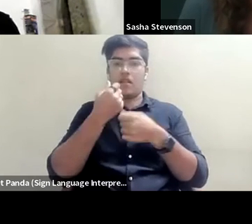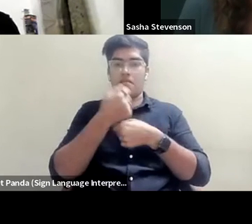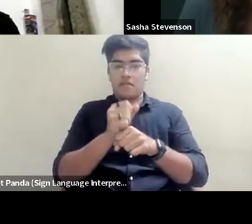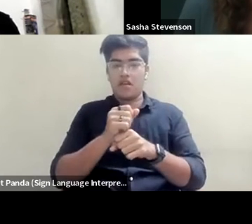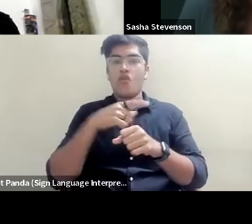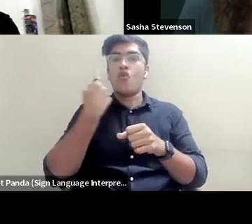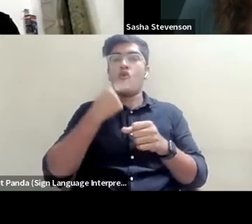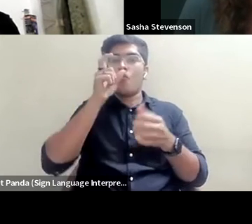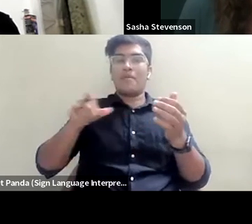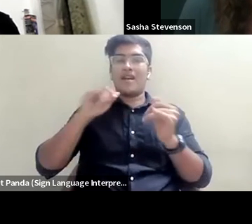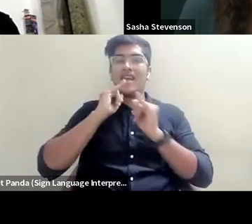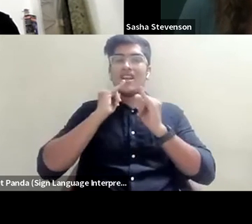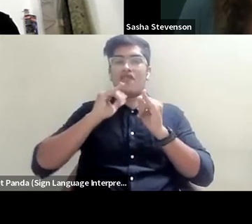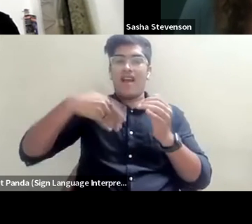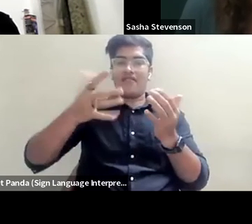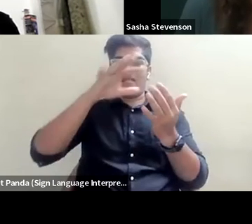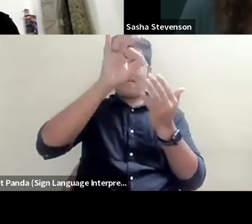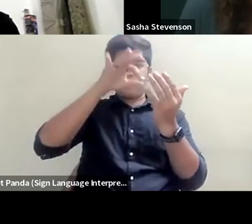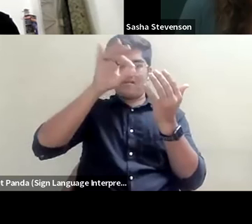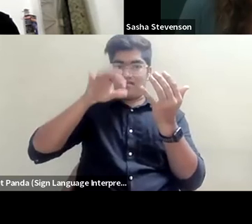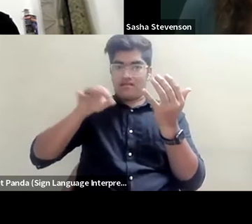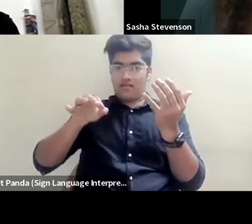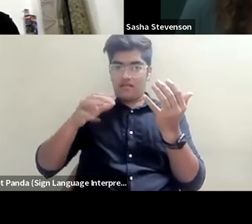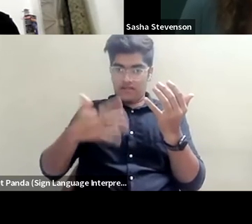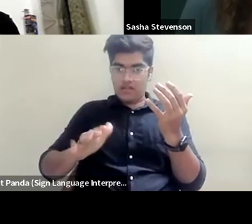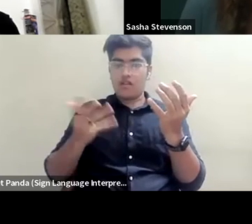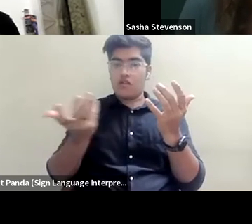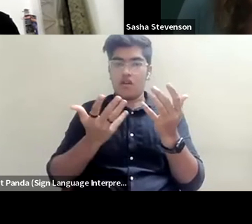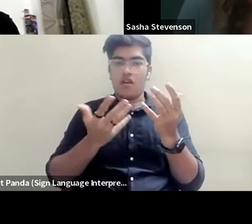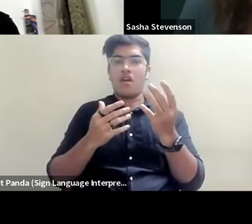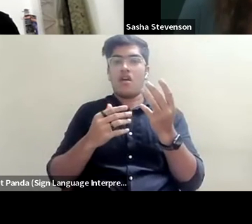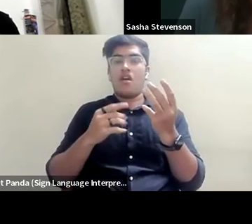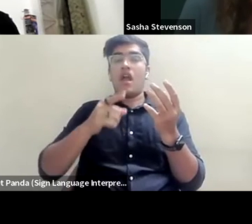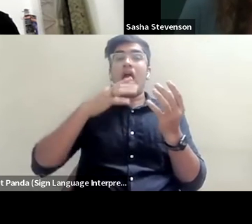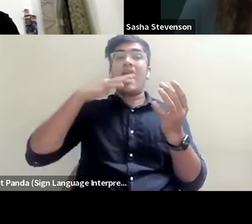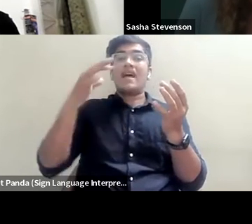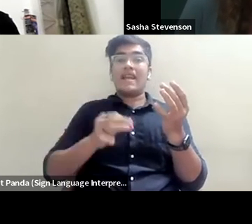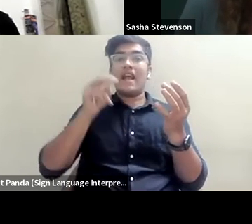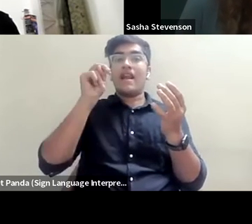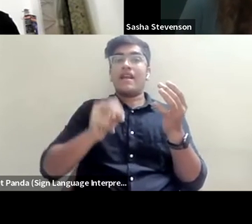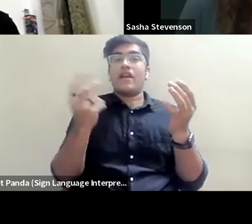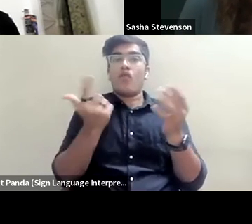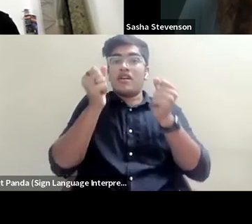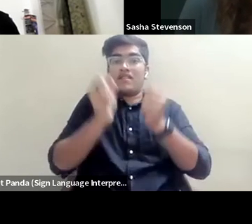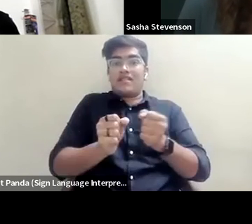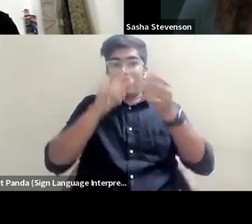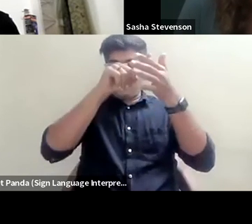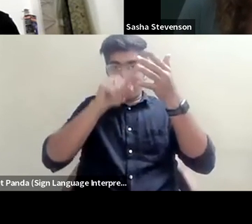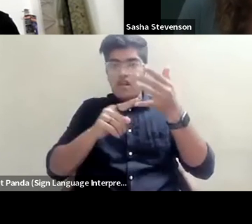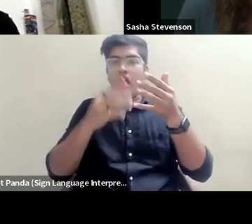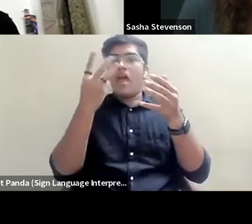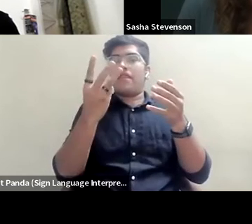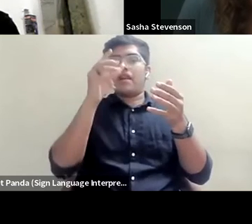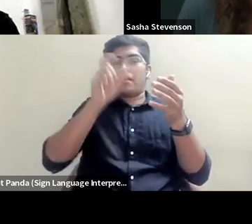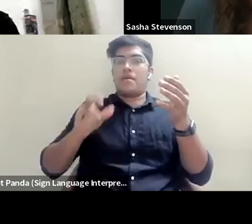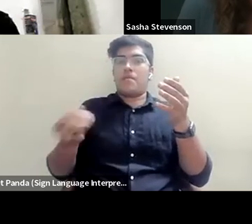candidates, and that list must be, I think it's 3 people longer than the number of vacancies at the Constitutional Court. So they